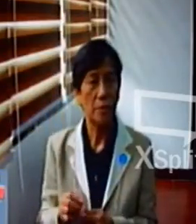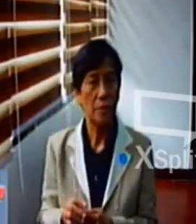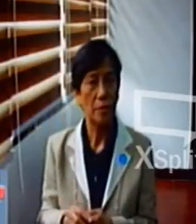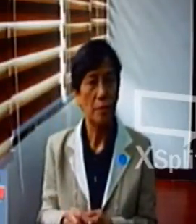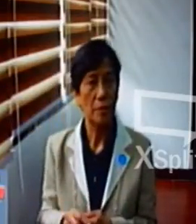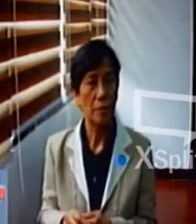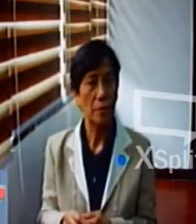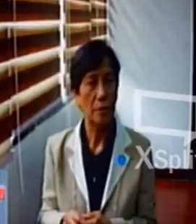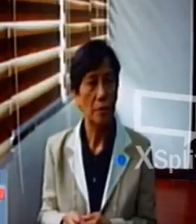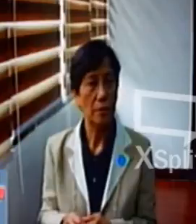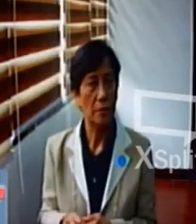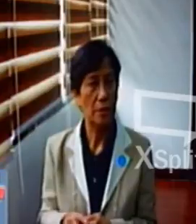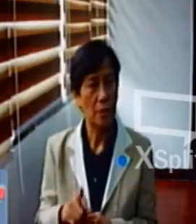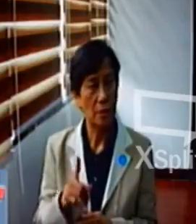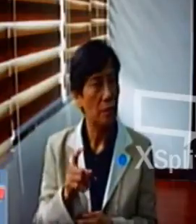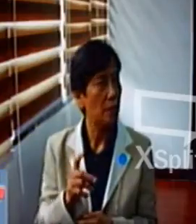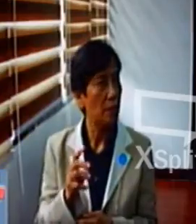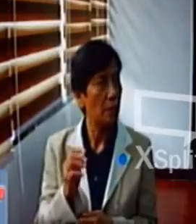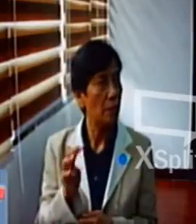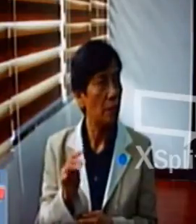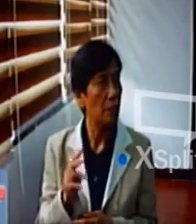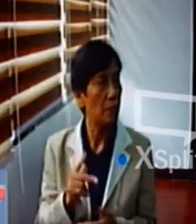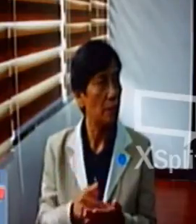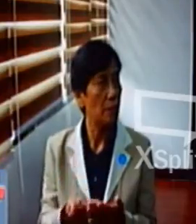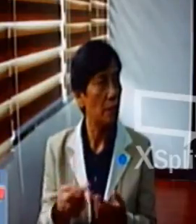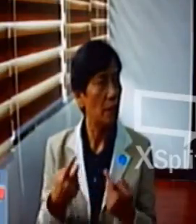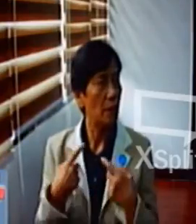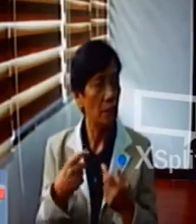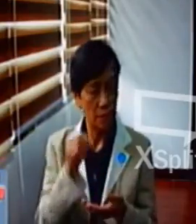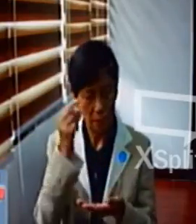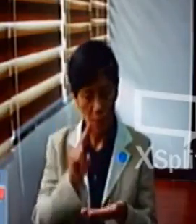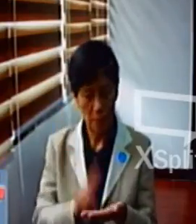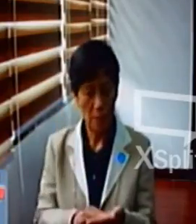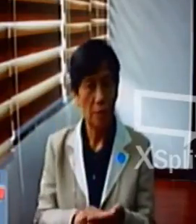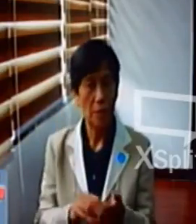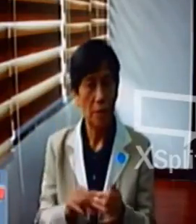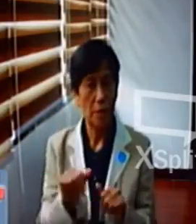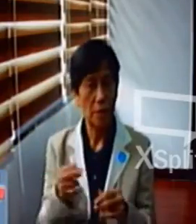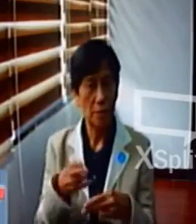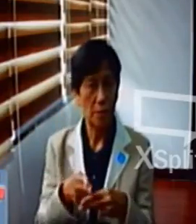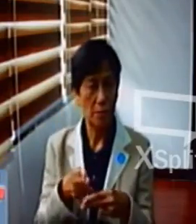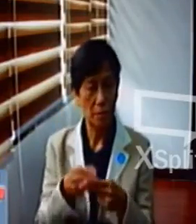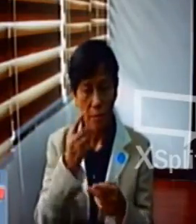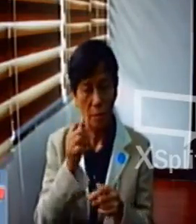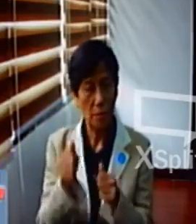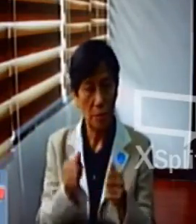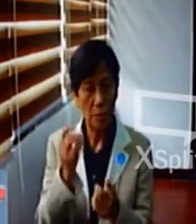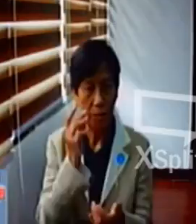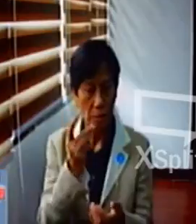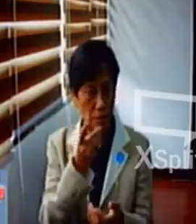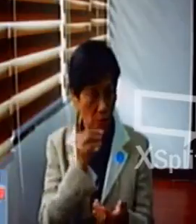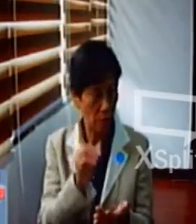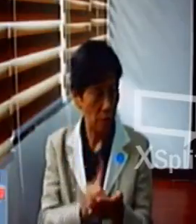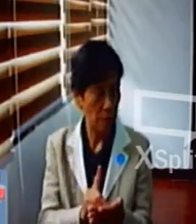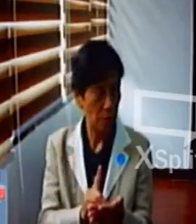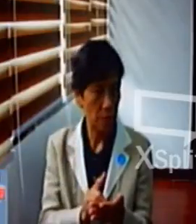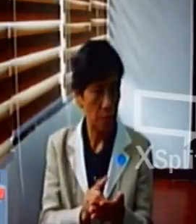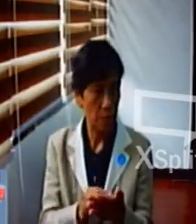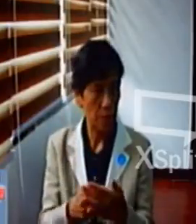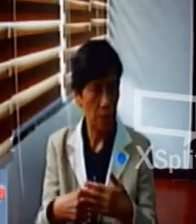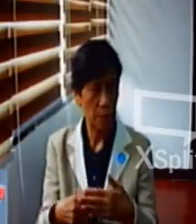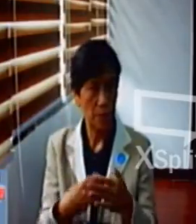a signature of the same name, which document was remarked